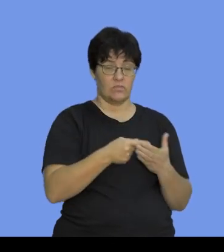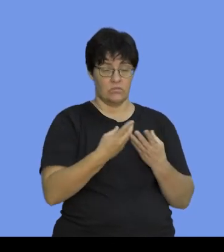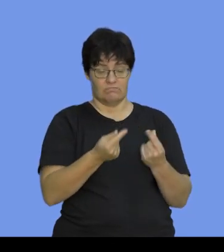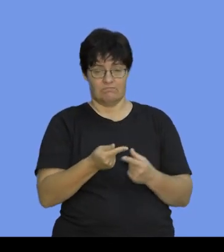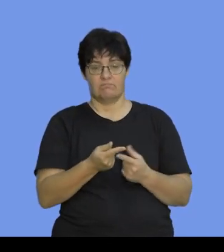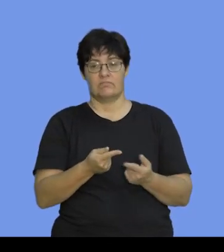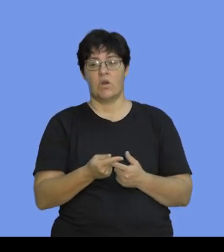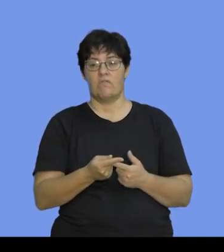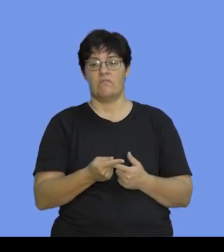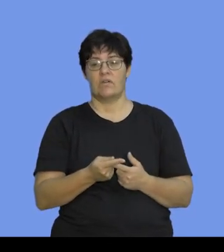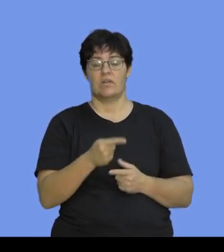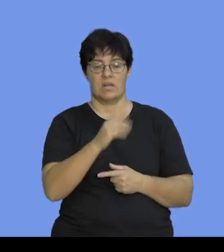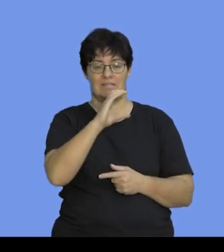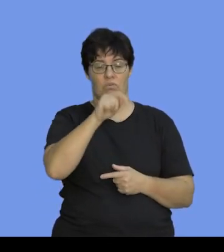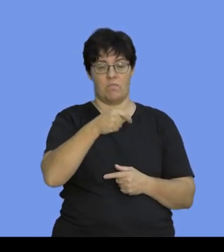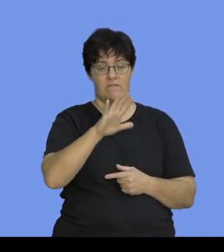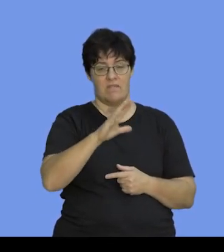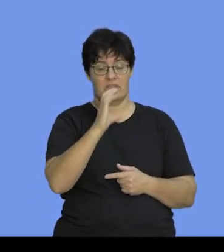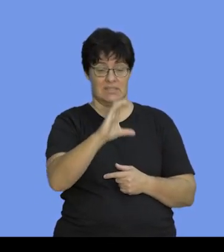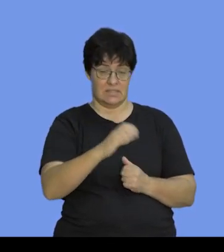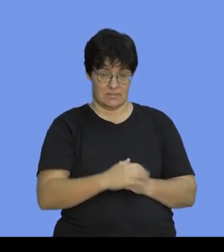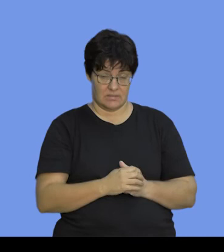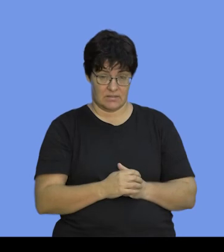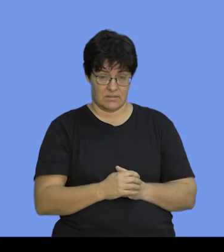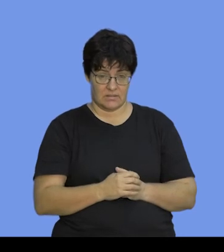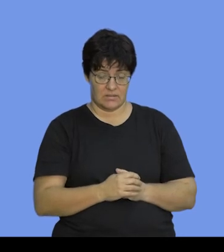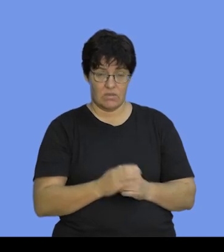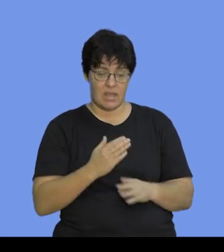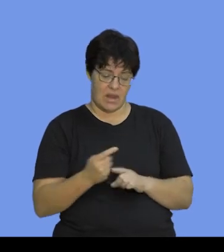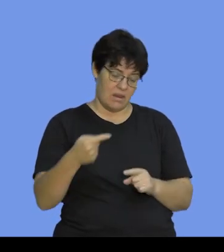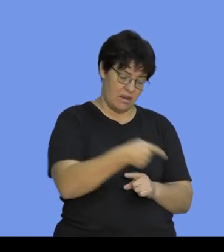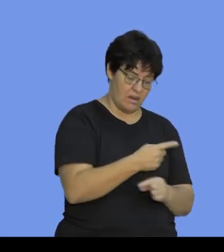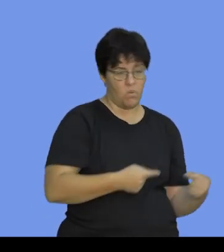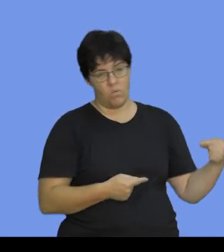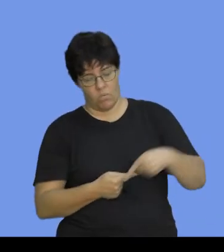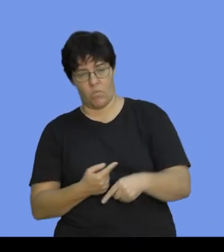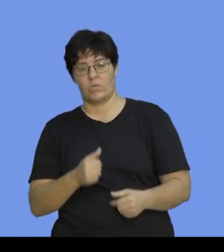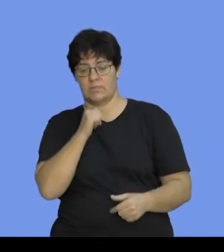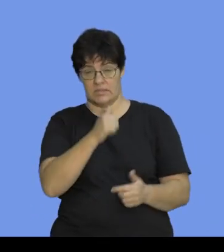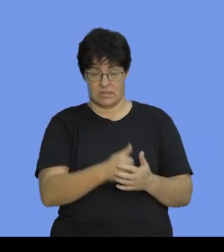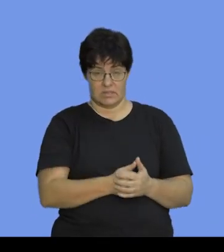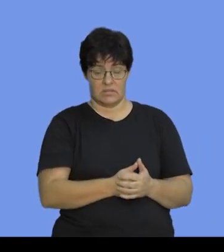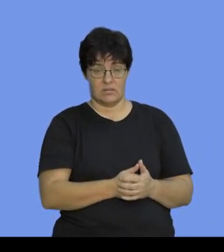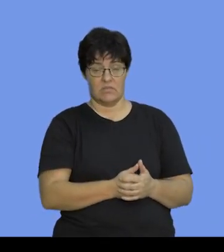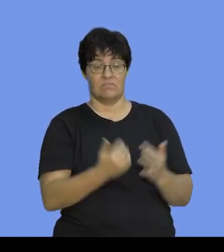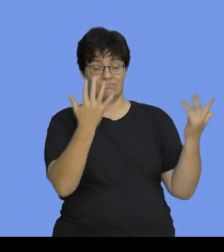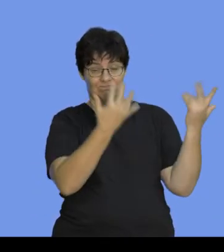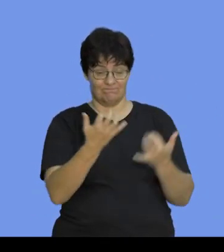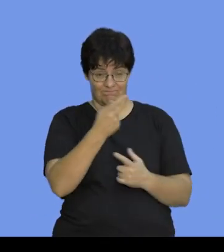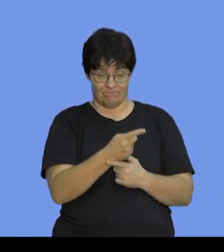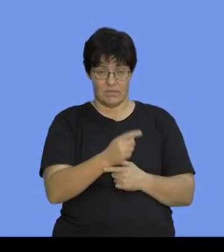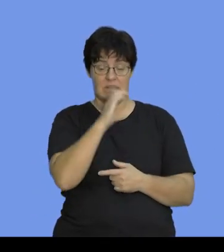form a solution of a concentration of 0.5. So we can work either way. So the formula for